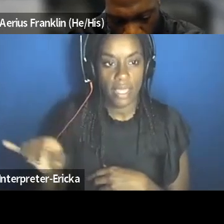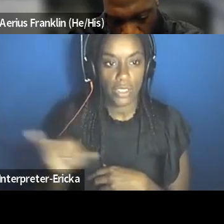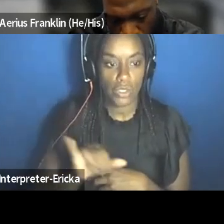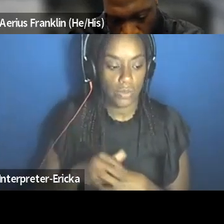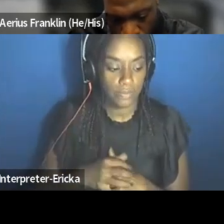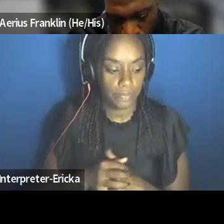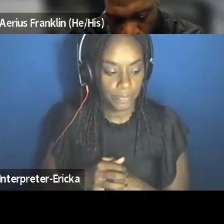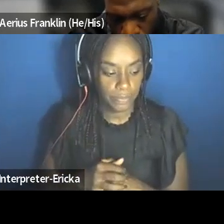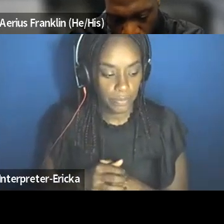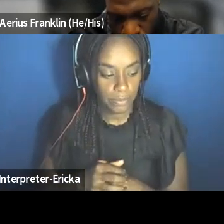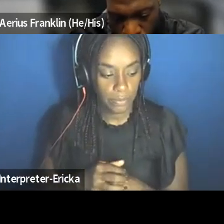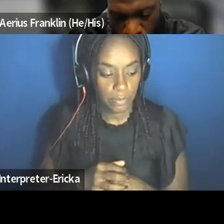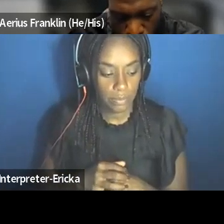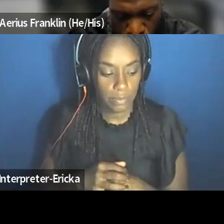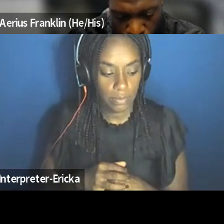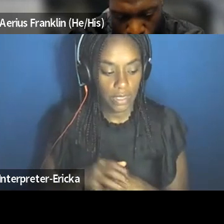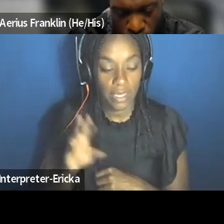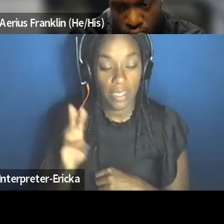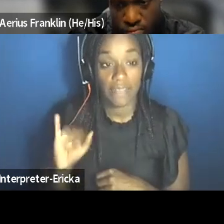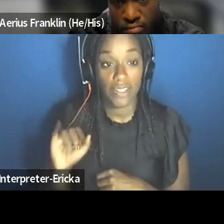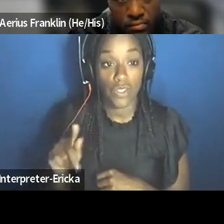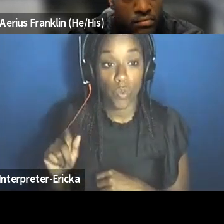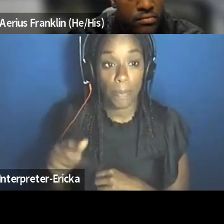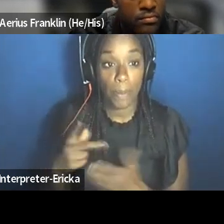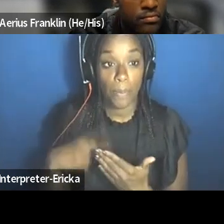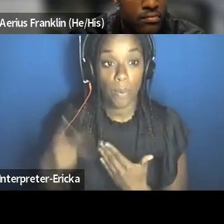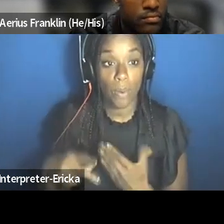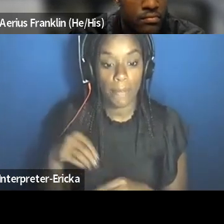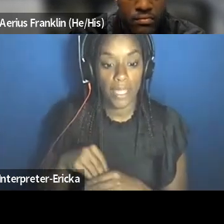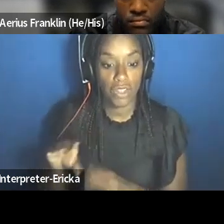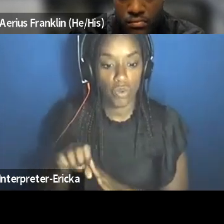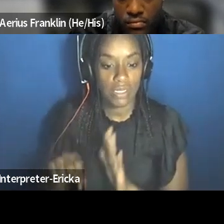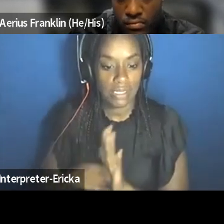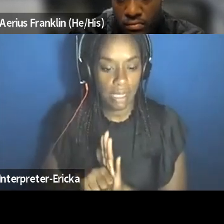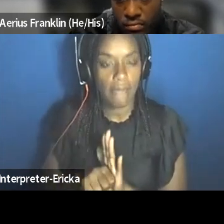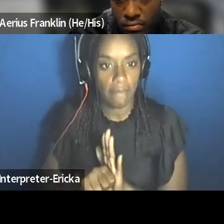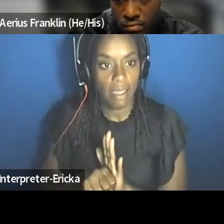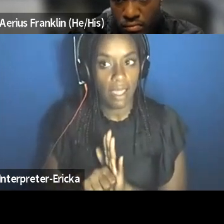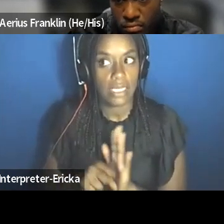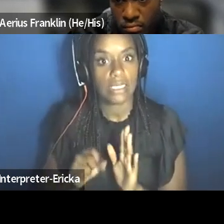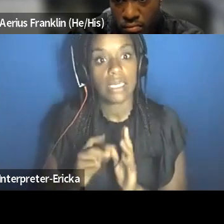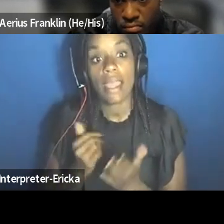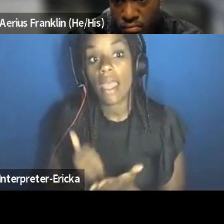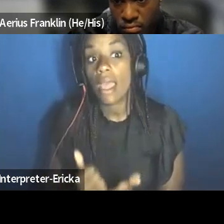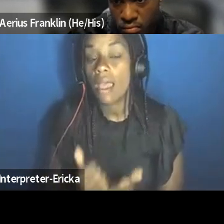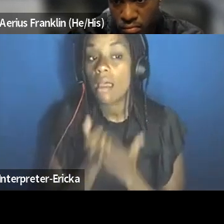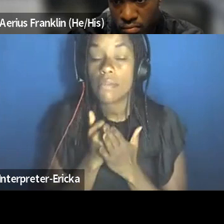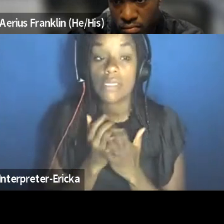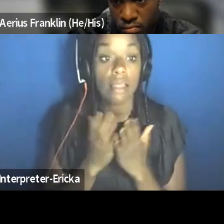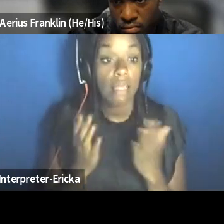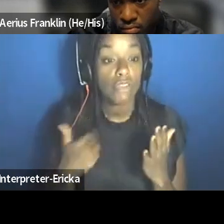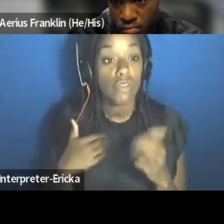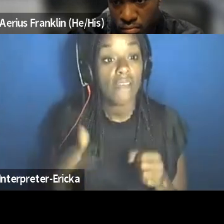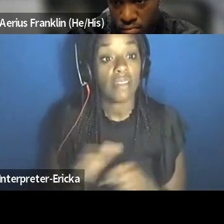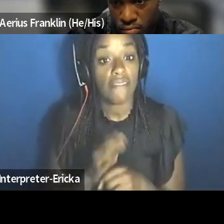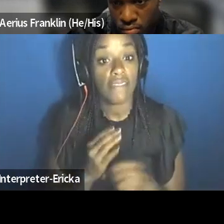Even if there's a WIPA program in your state, I have found it extremely helpful to have enough information to